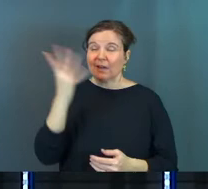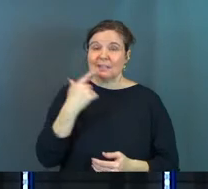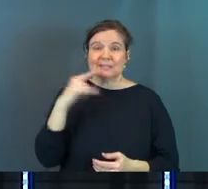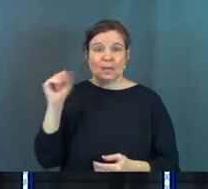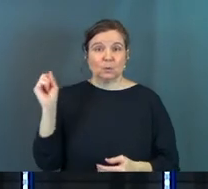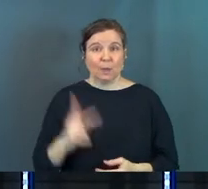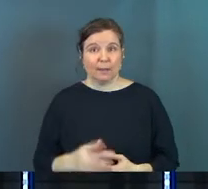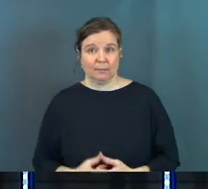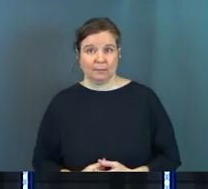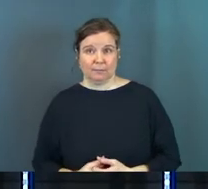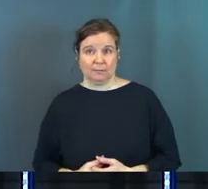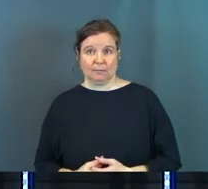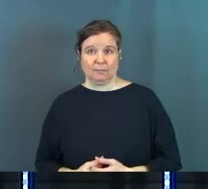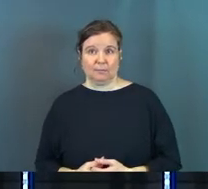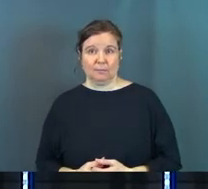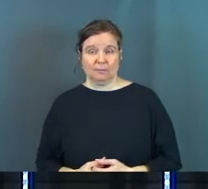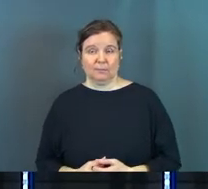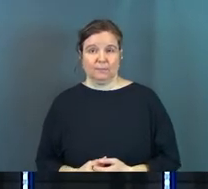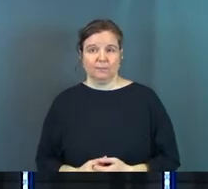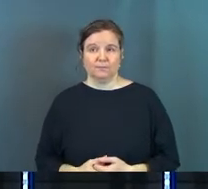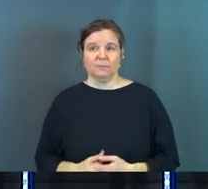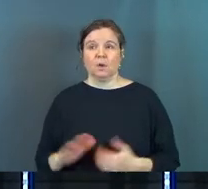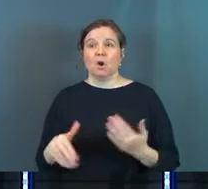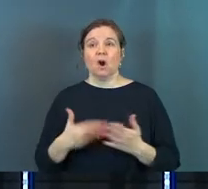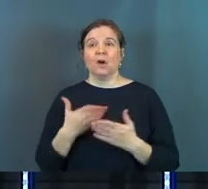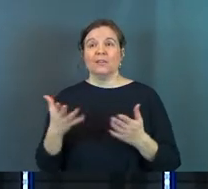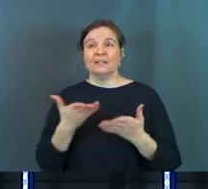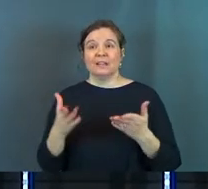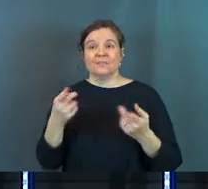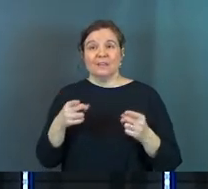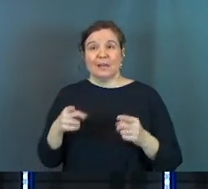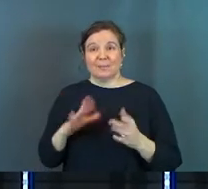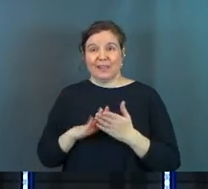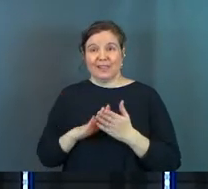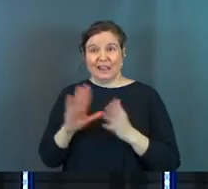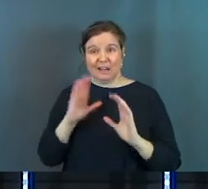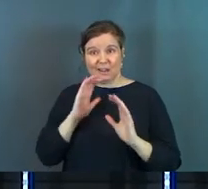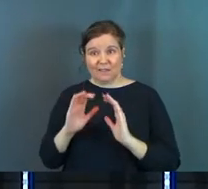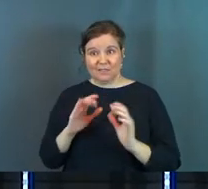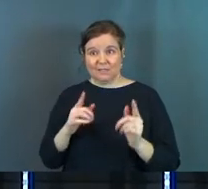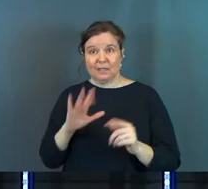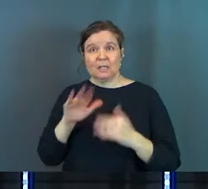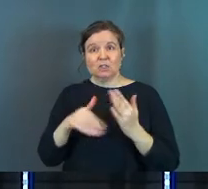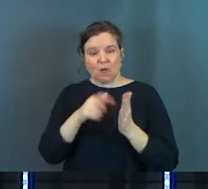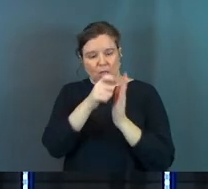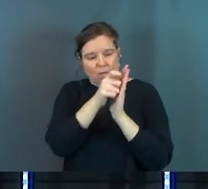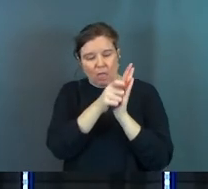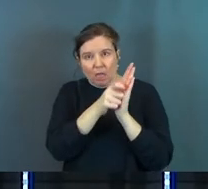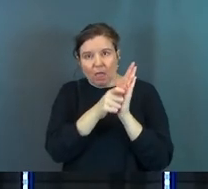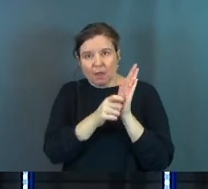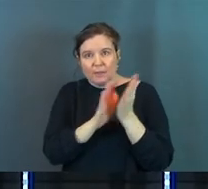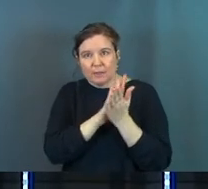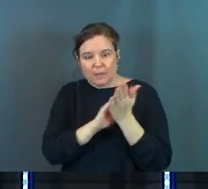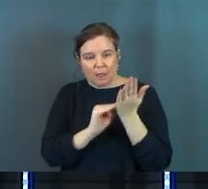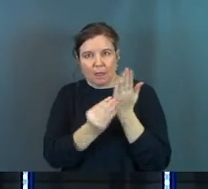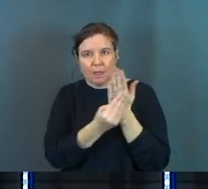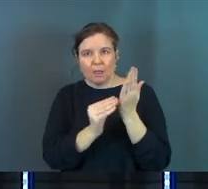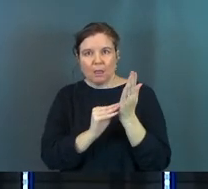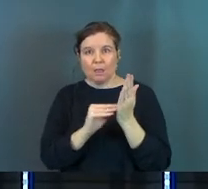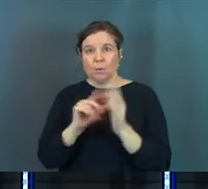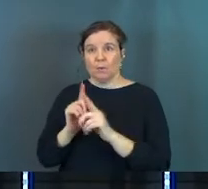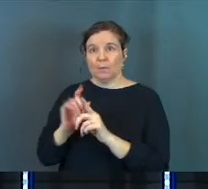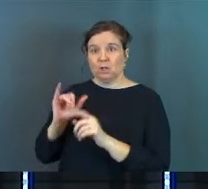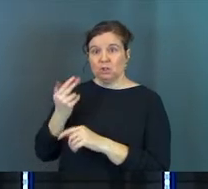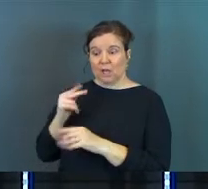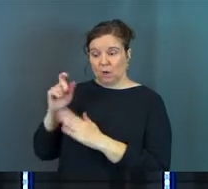Father said it was okay. And all of that stuff happens in that little conversation. It's all on that fragment. Well, the Apostle